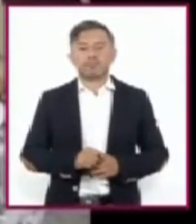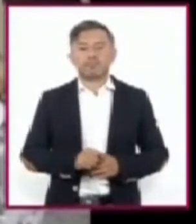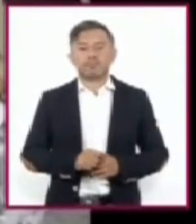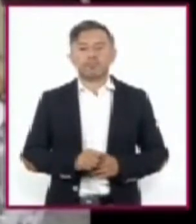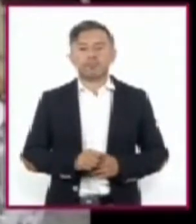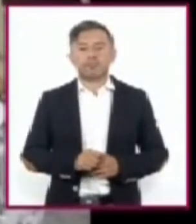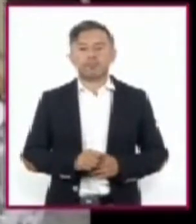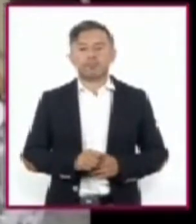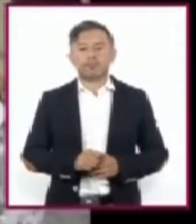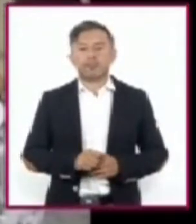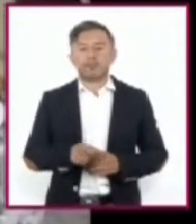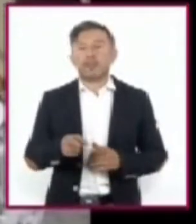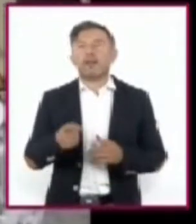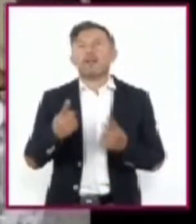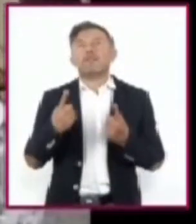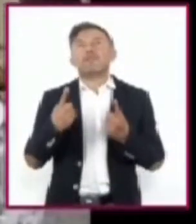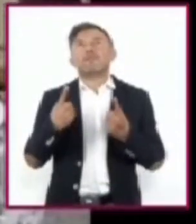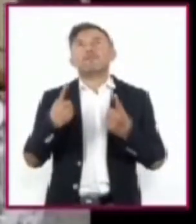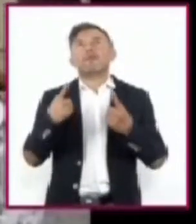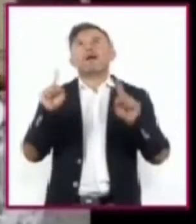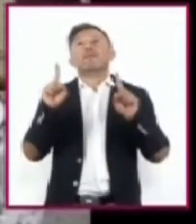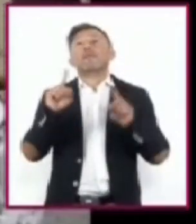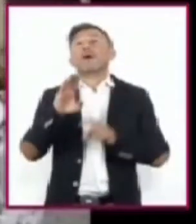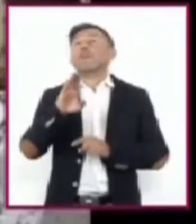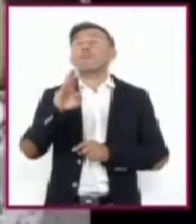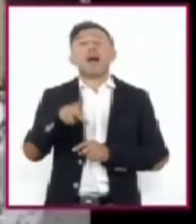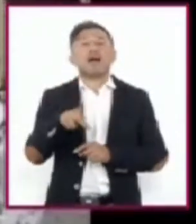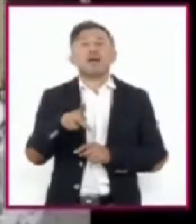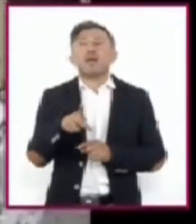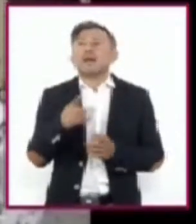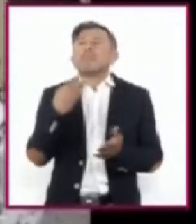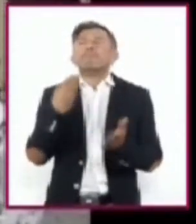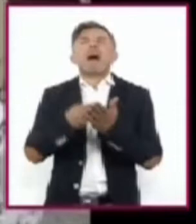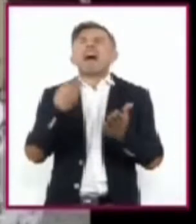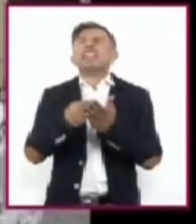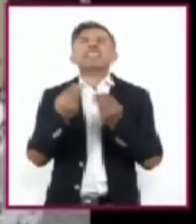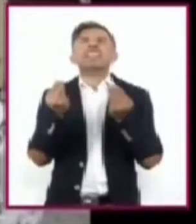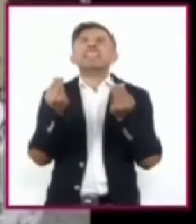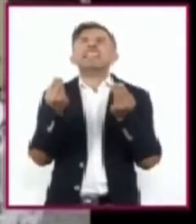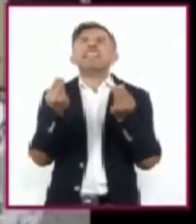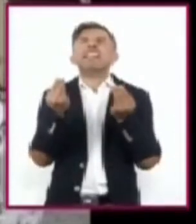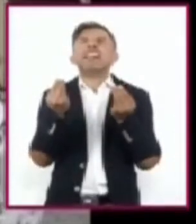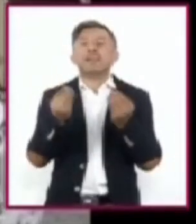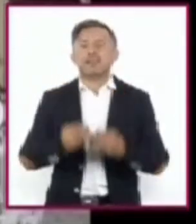At last, the bank, the money!